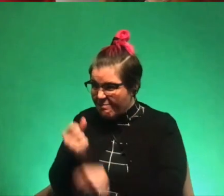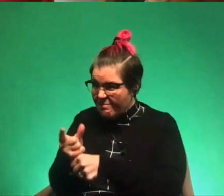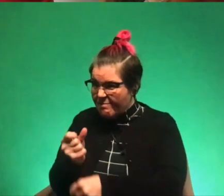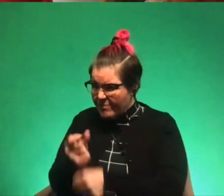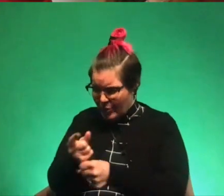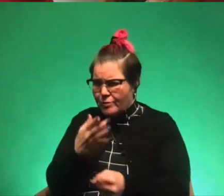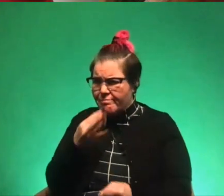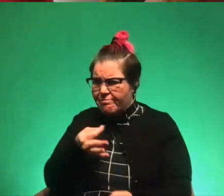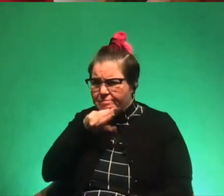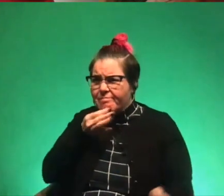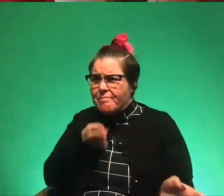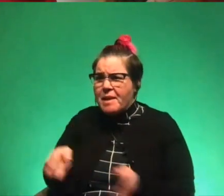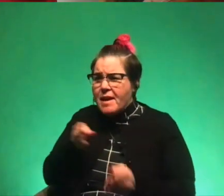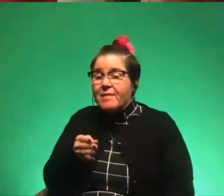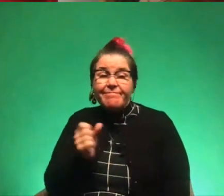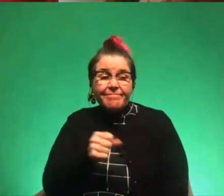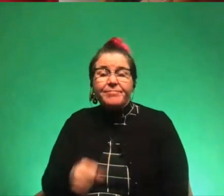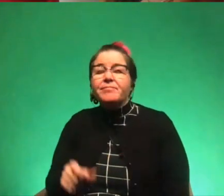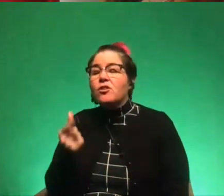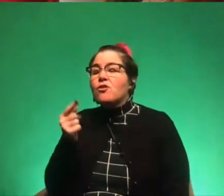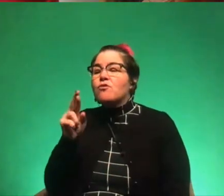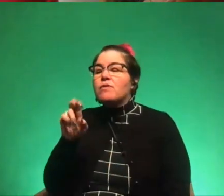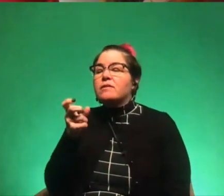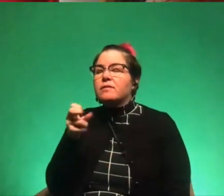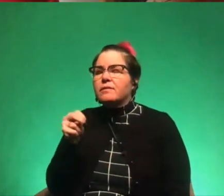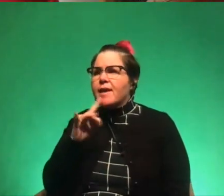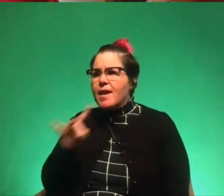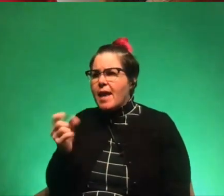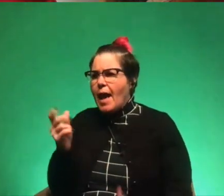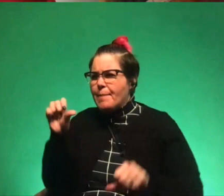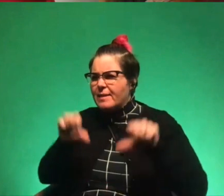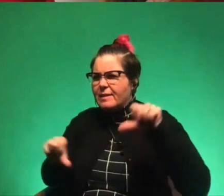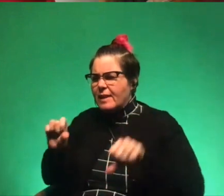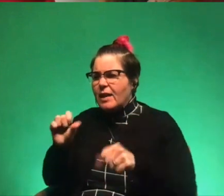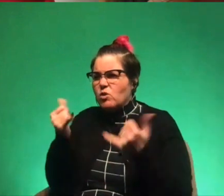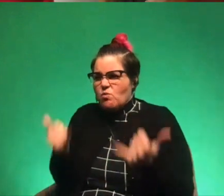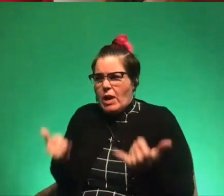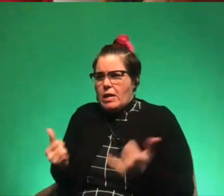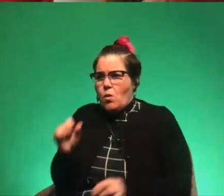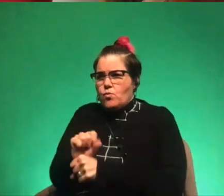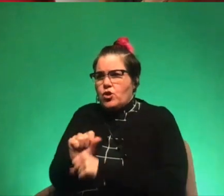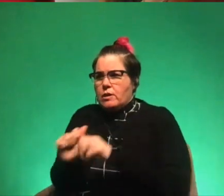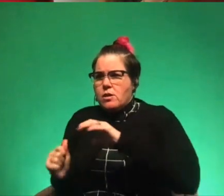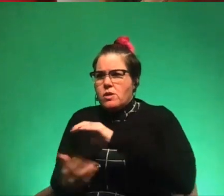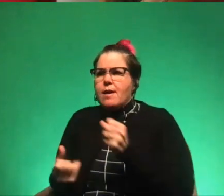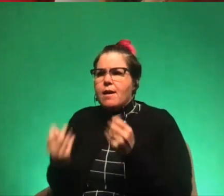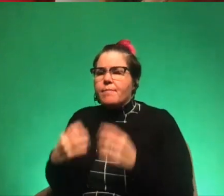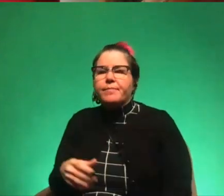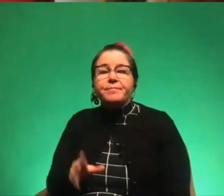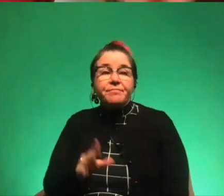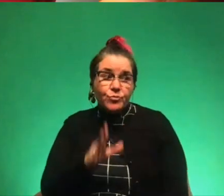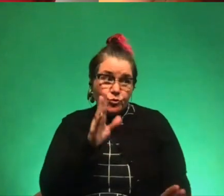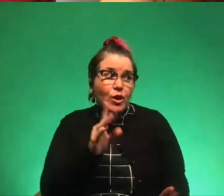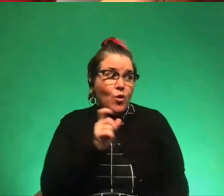planning. From Grayson, age 8, how many scientists are working in Antarctica right now? Hey, Grayson, great